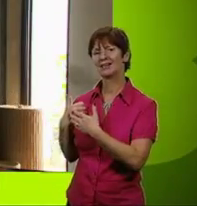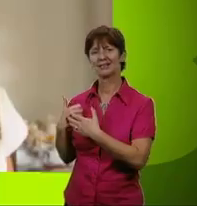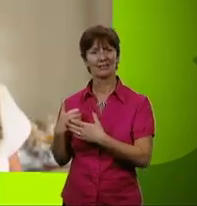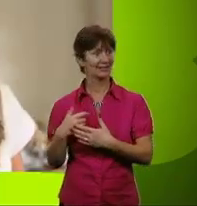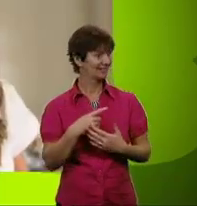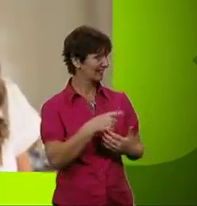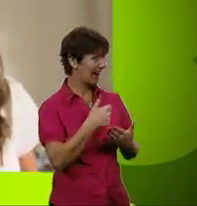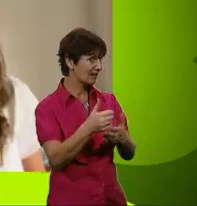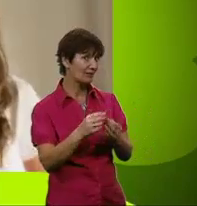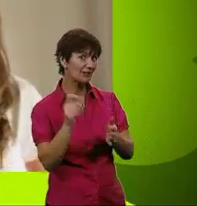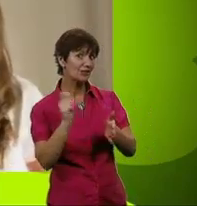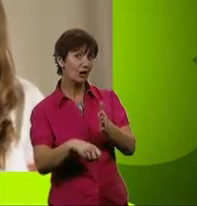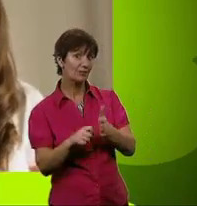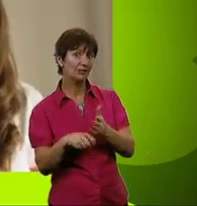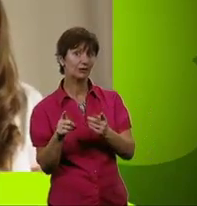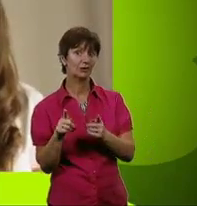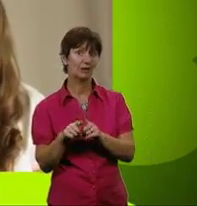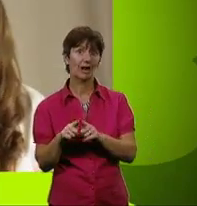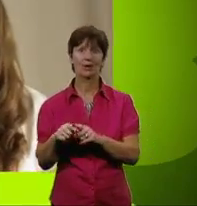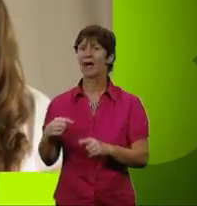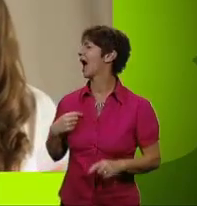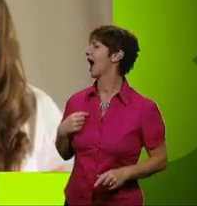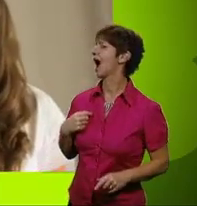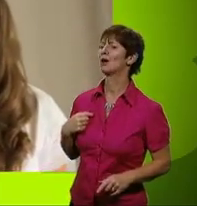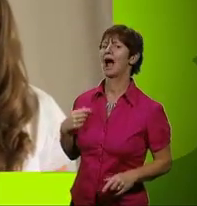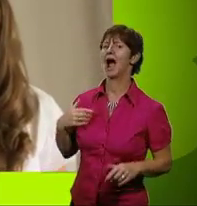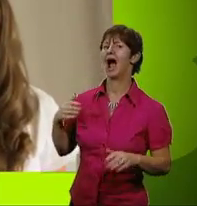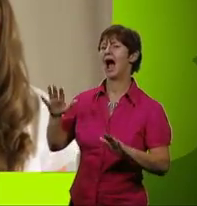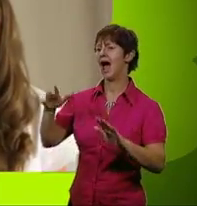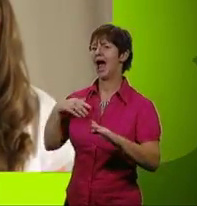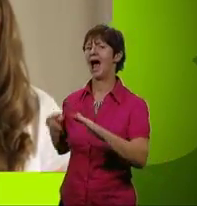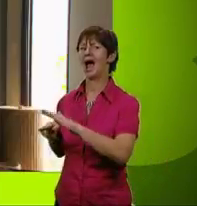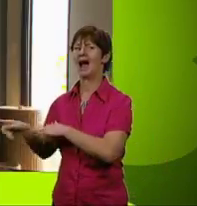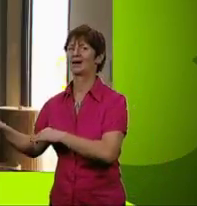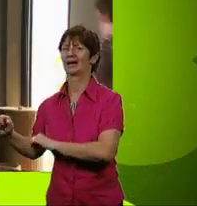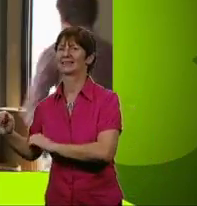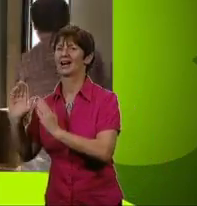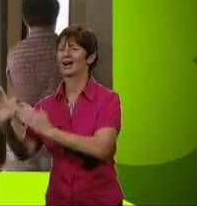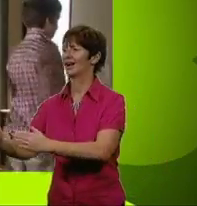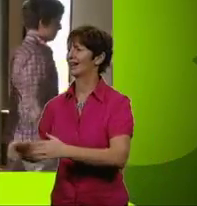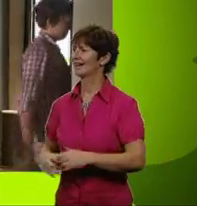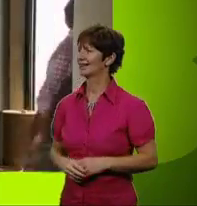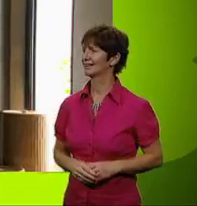help with the shopping as well? No. I'll wait in the lobby.